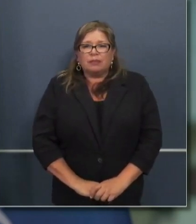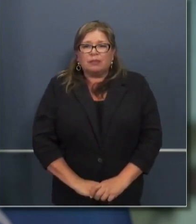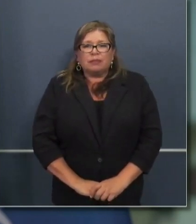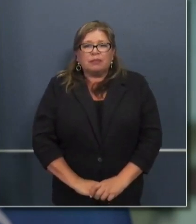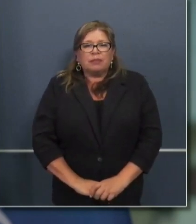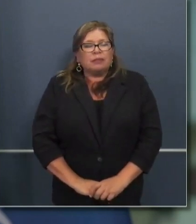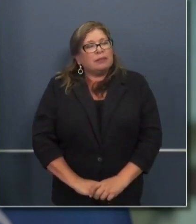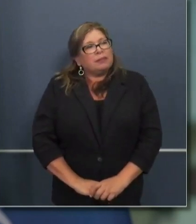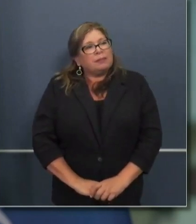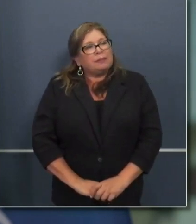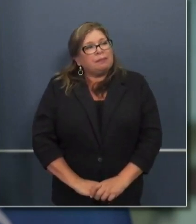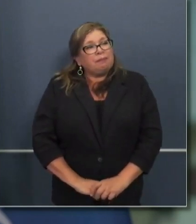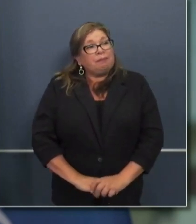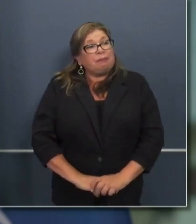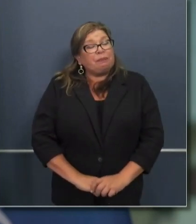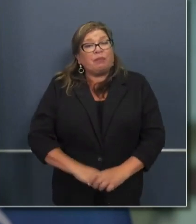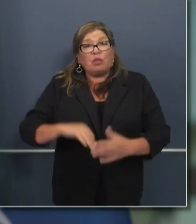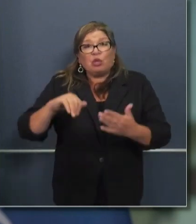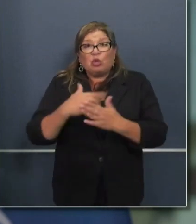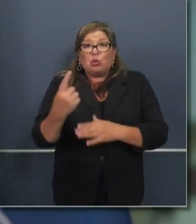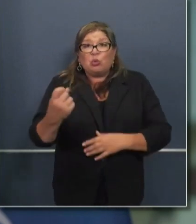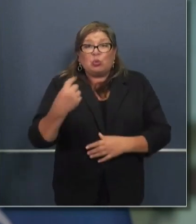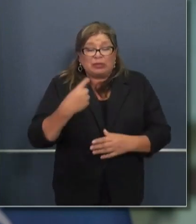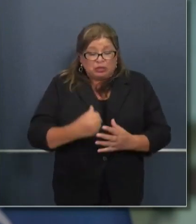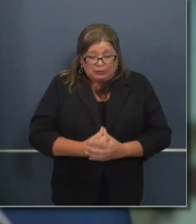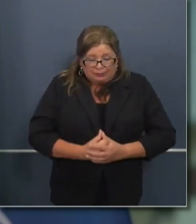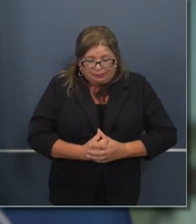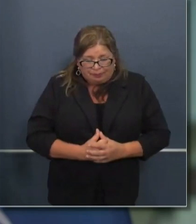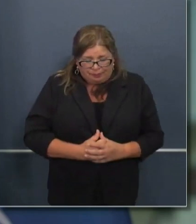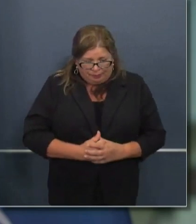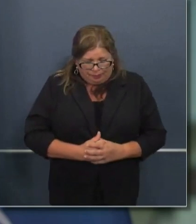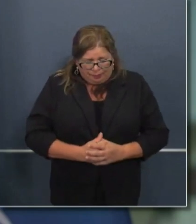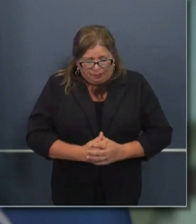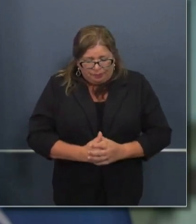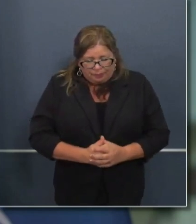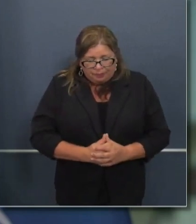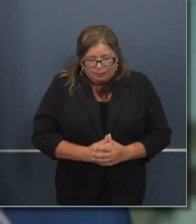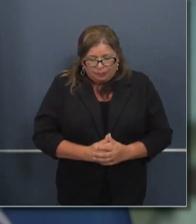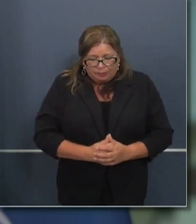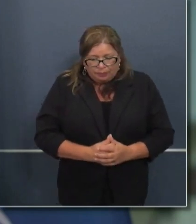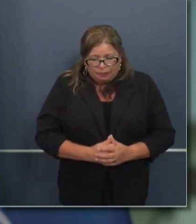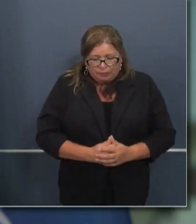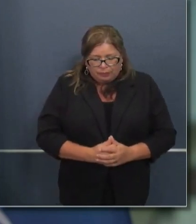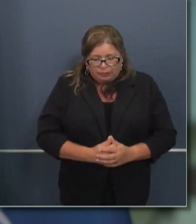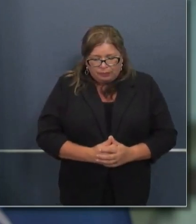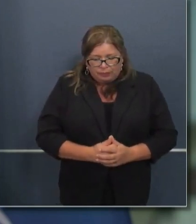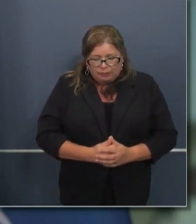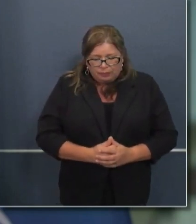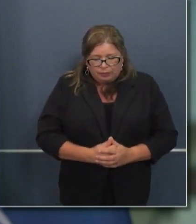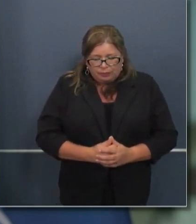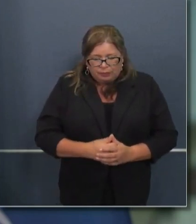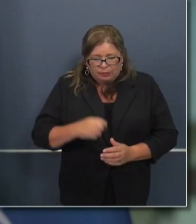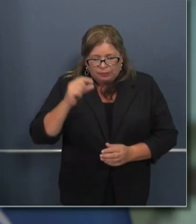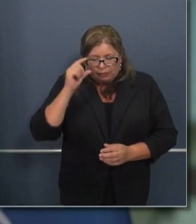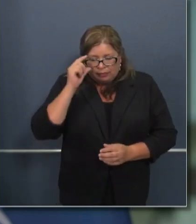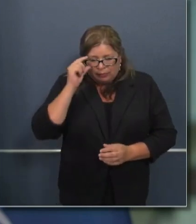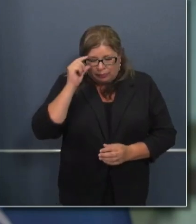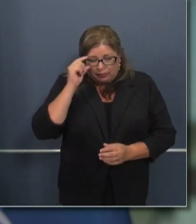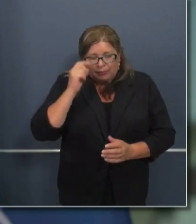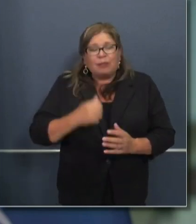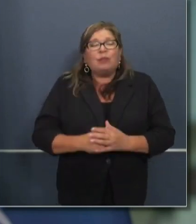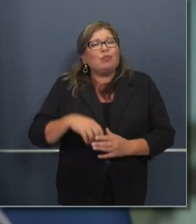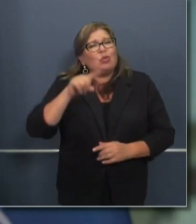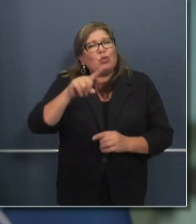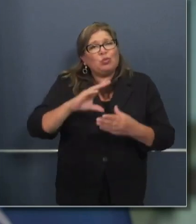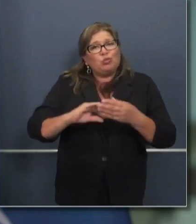Hi, Governor. So you talked about the positive case rate increasing and hospitalizations going up. So